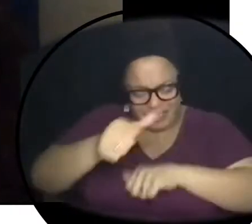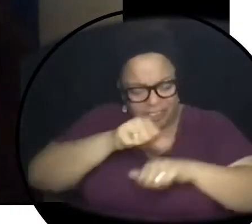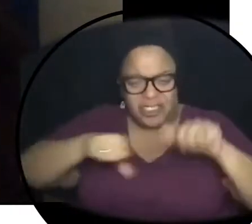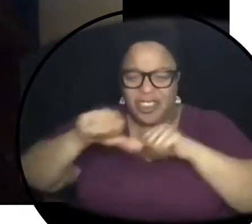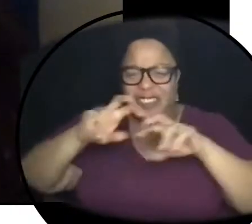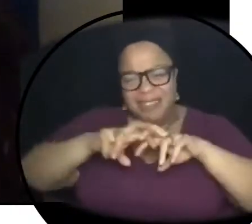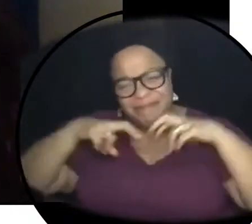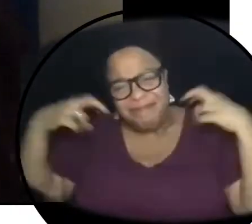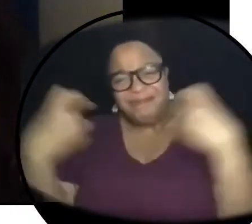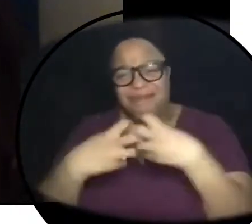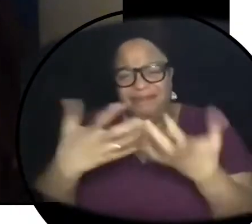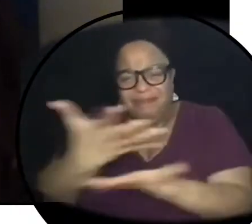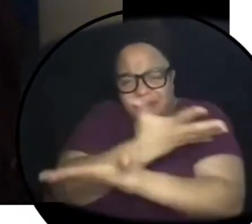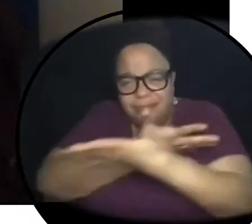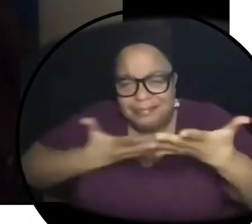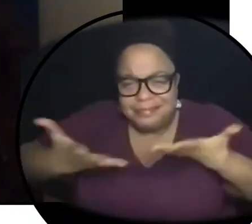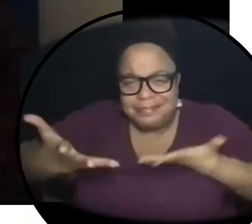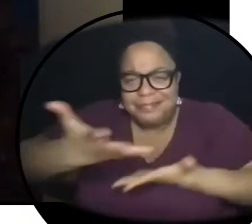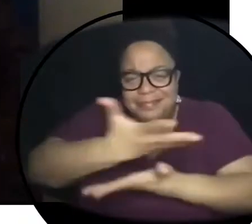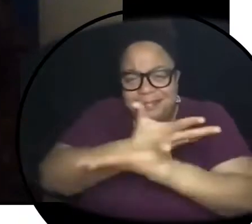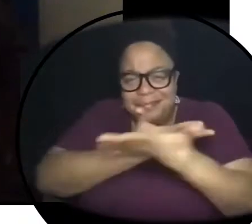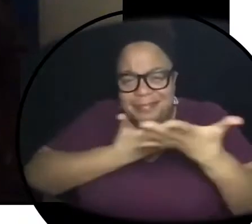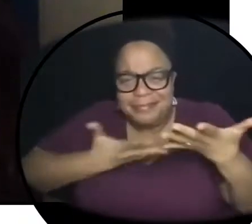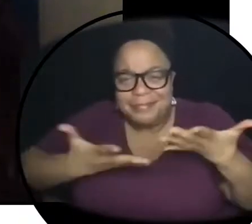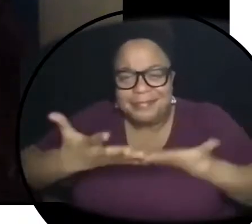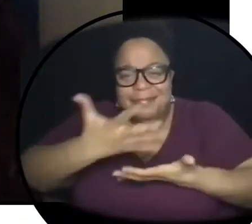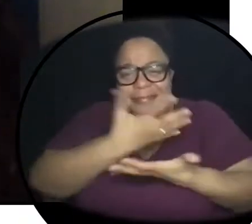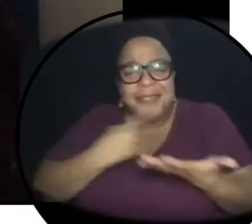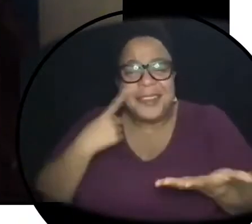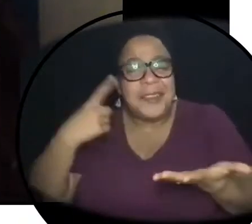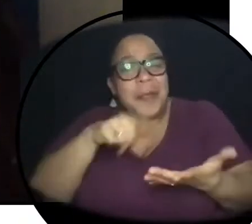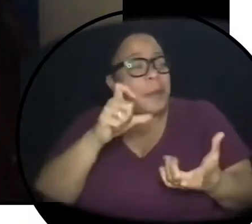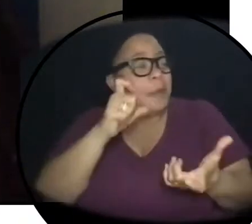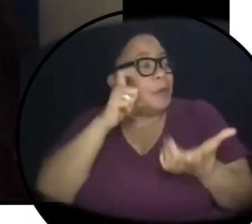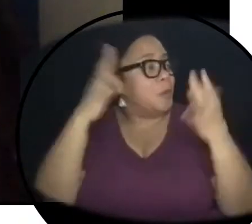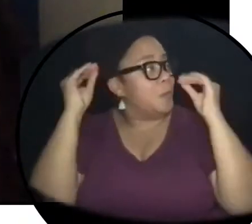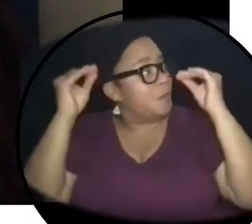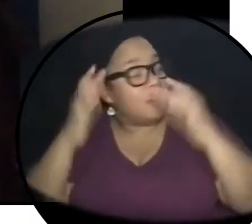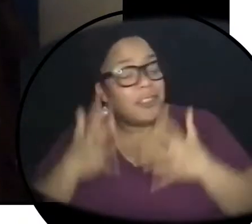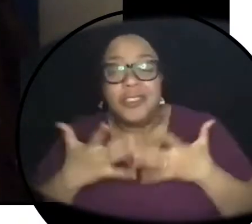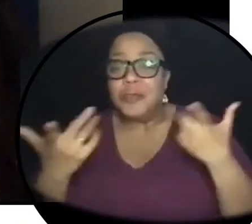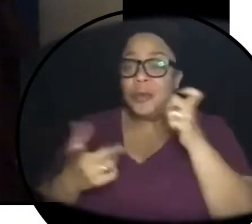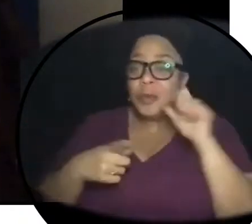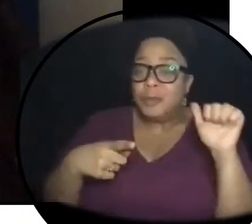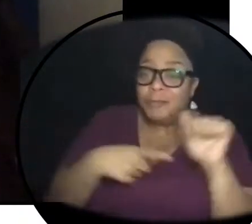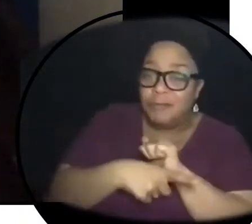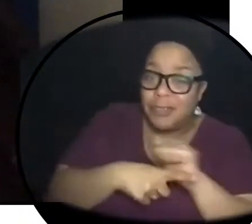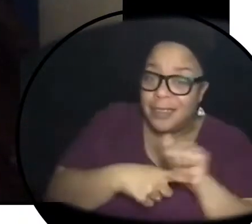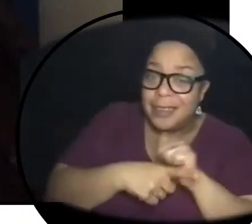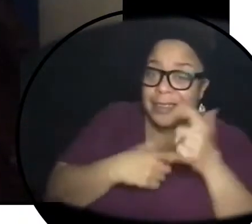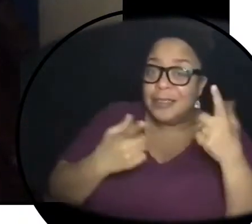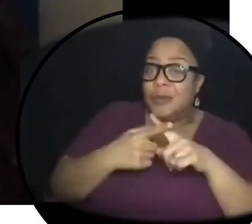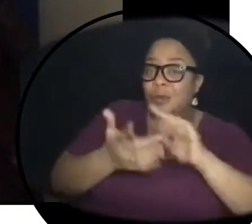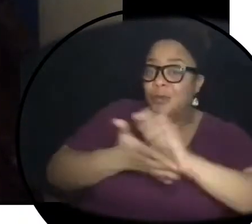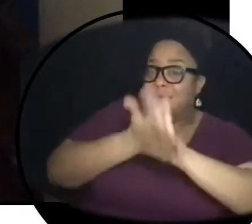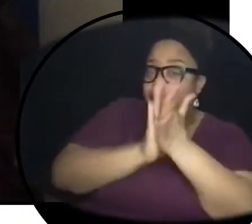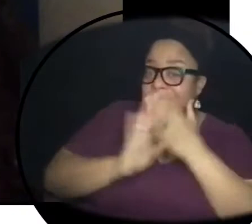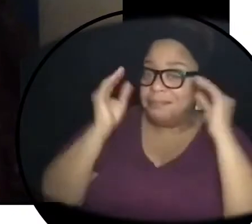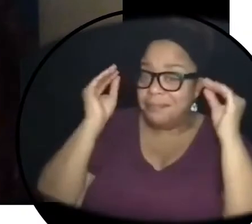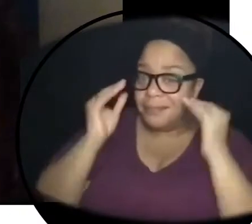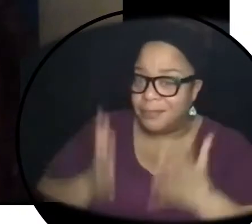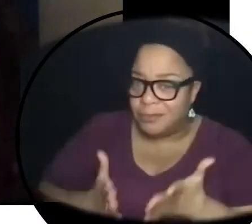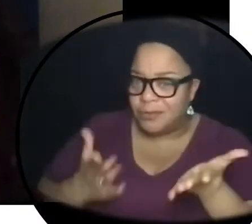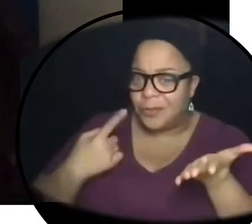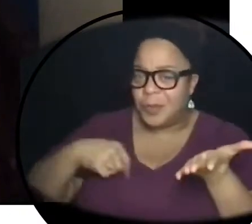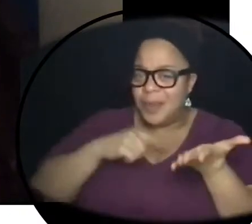this exclusion, this violence, because it's both oppressive and isolating. And I think in